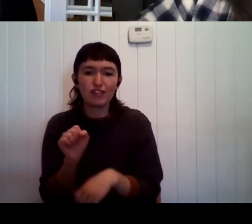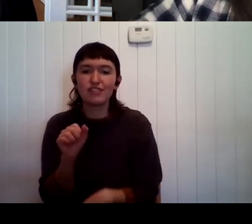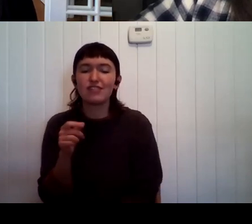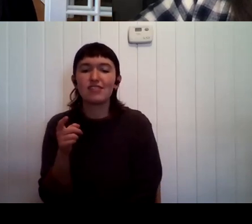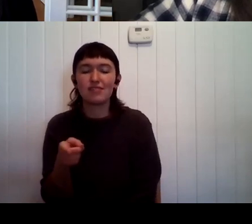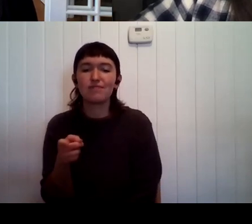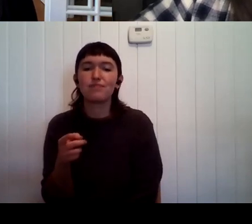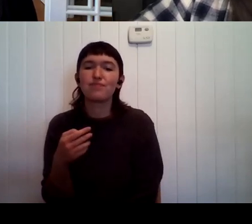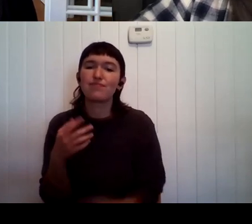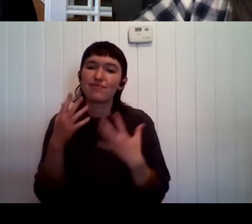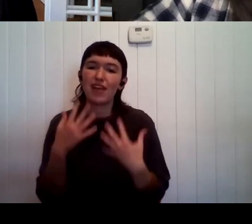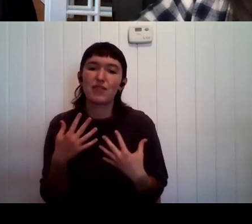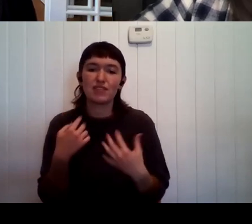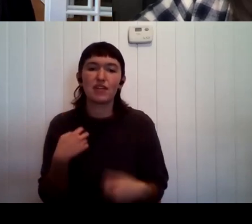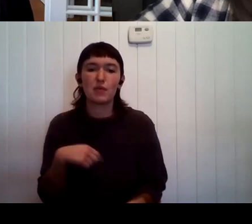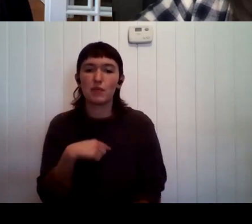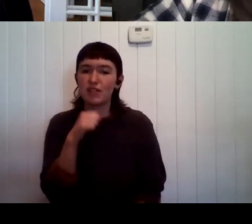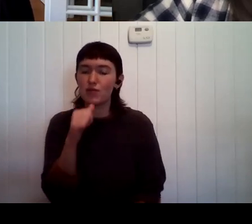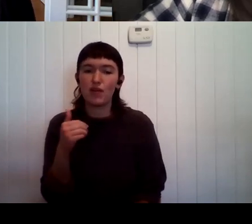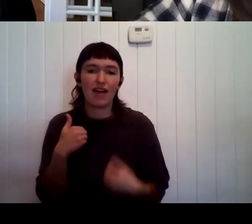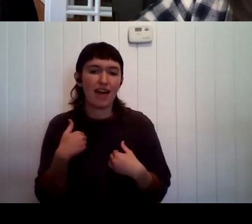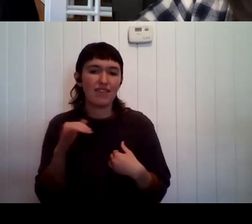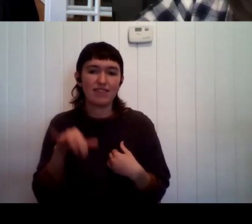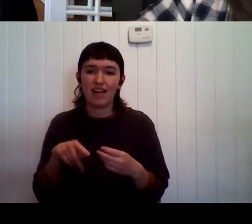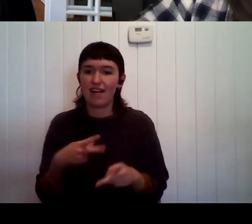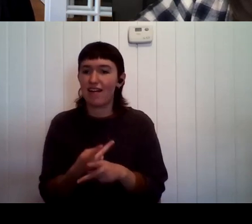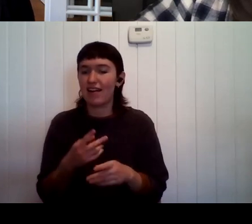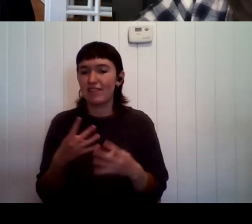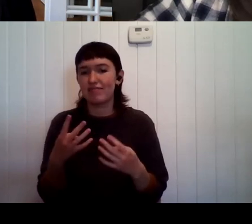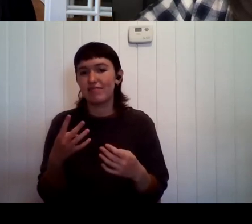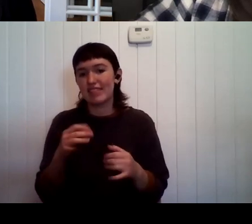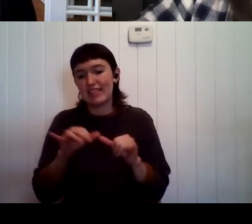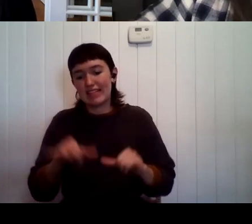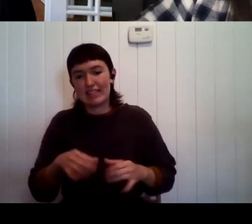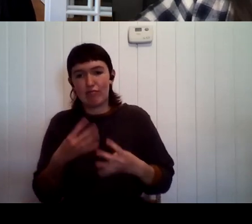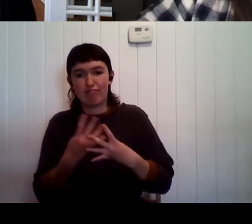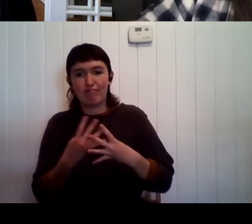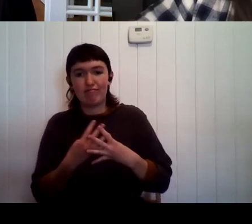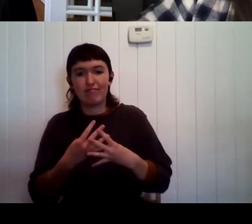We unfortunately don't have that type of system in our own bodies. And that's why we can't breathe underwater.